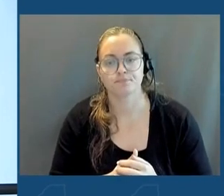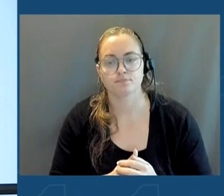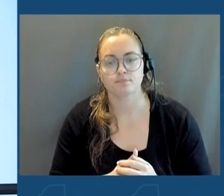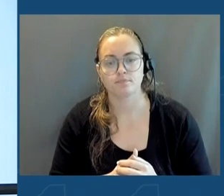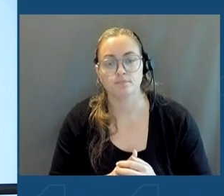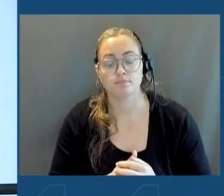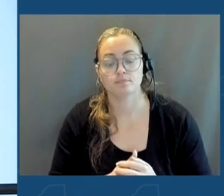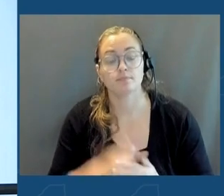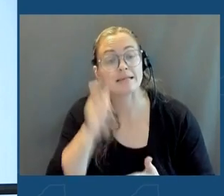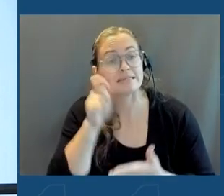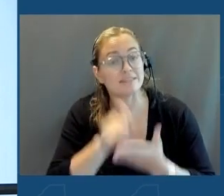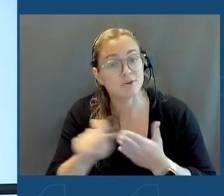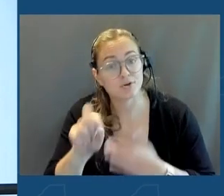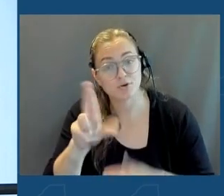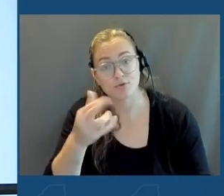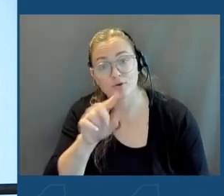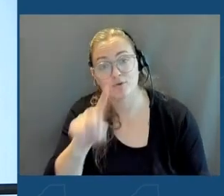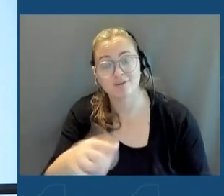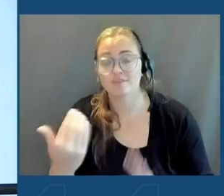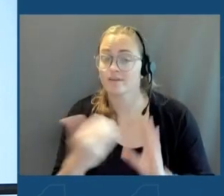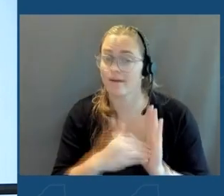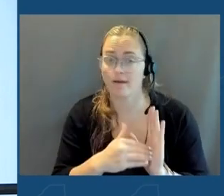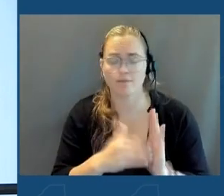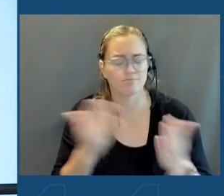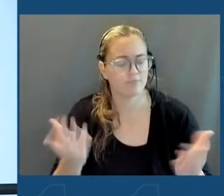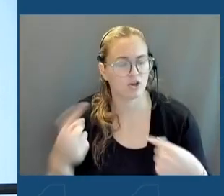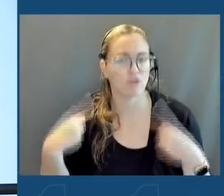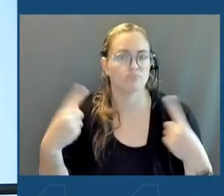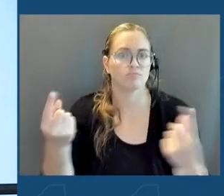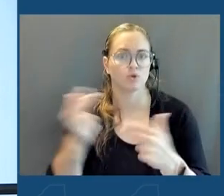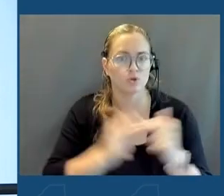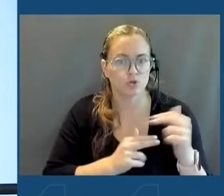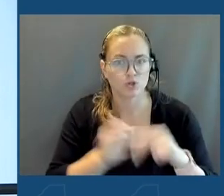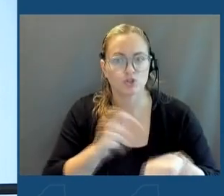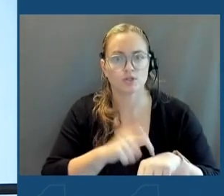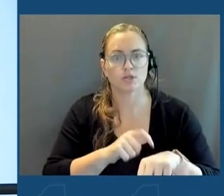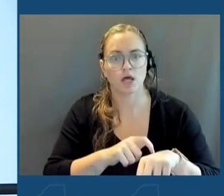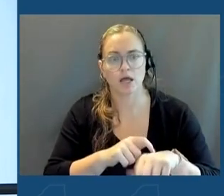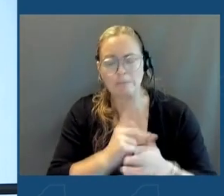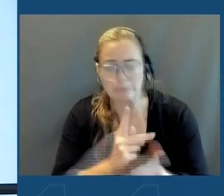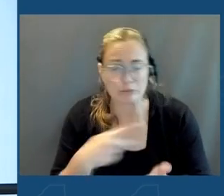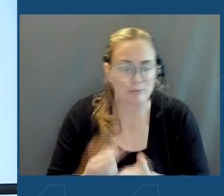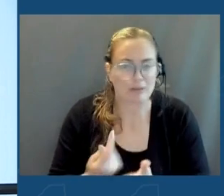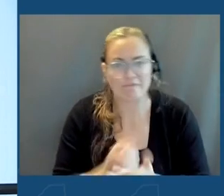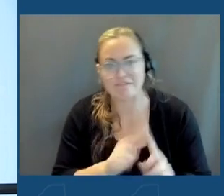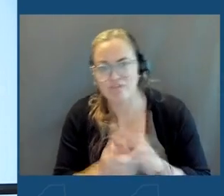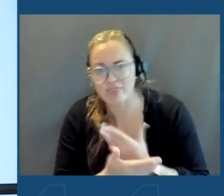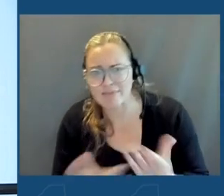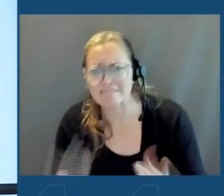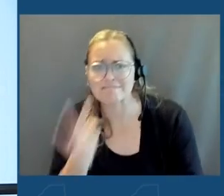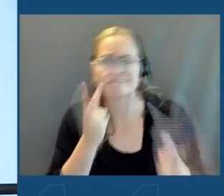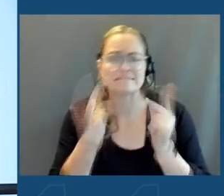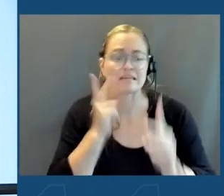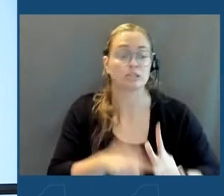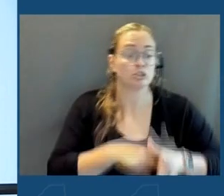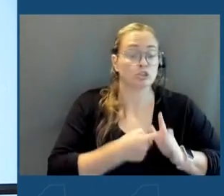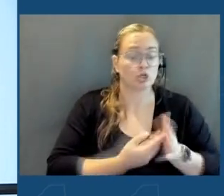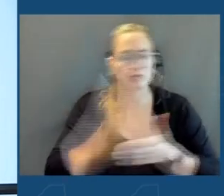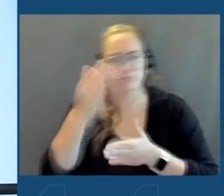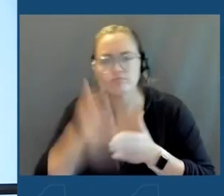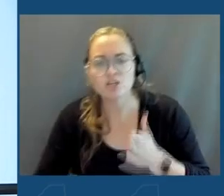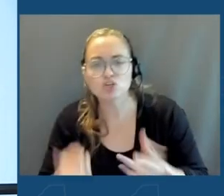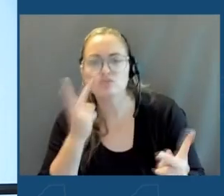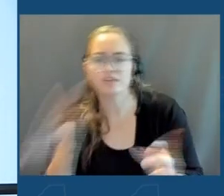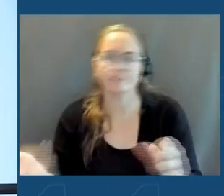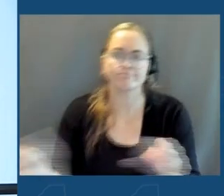Secretary Rodriguez, again, he's been here through the construction times, tripping over things, seeing it from the beginning to the end. So it's excellent that